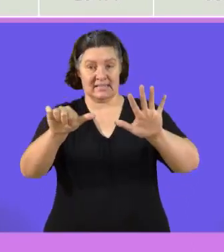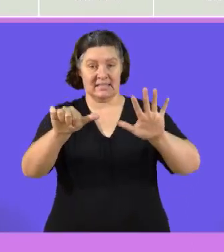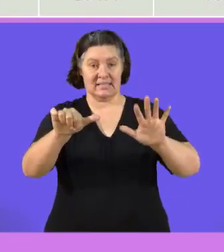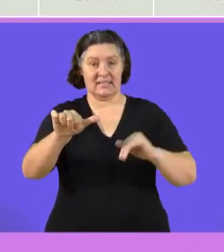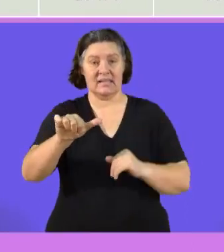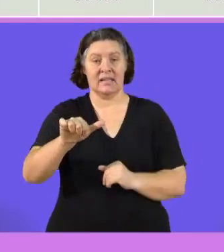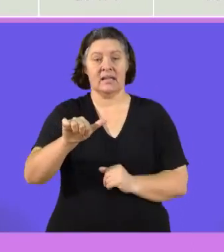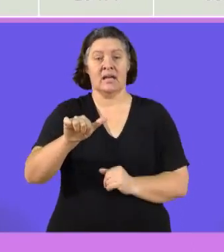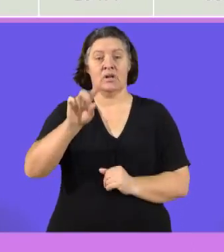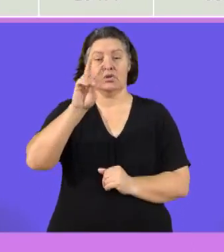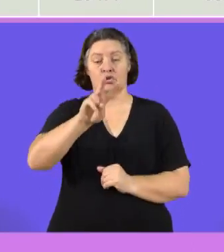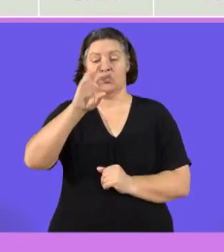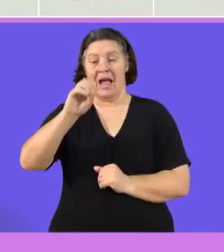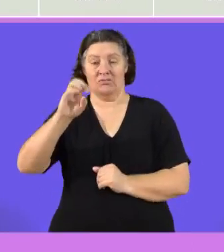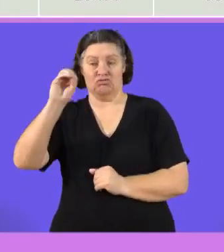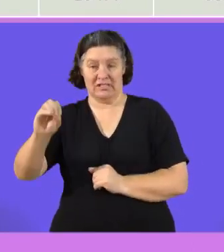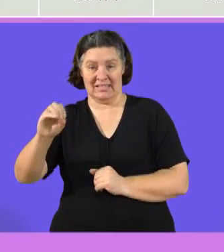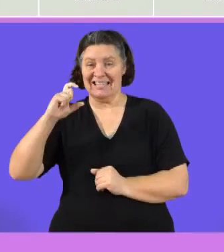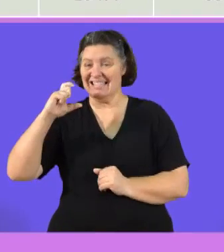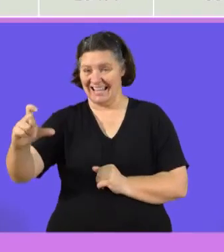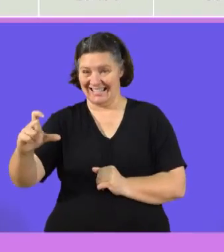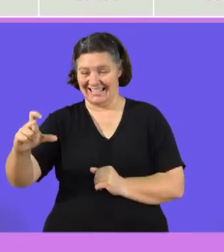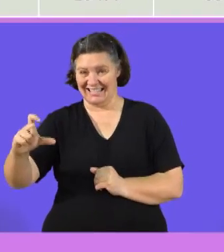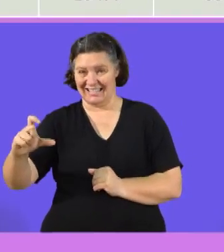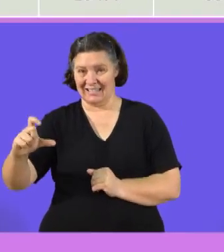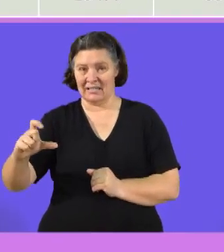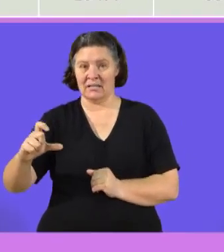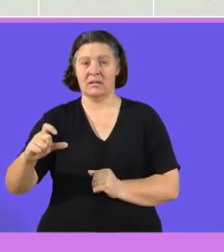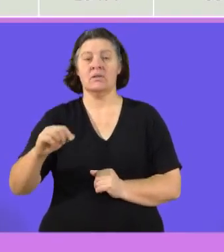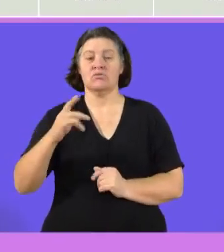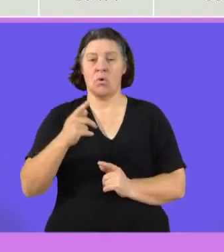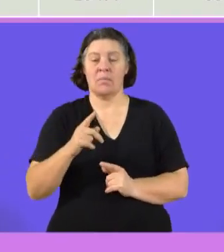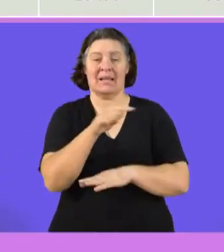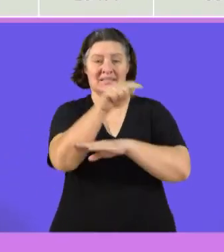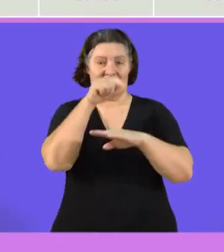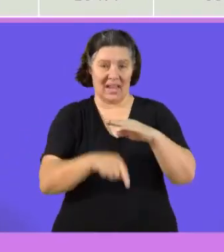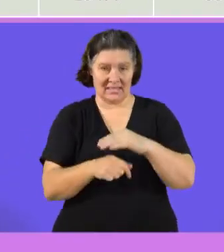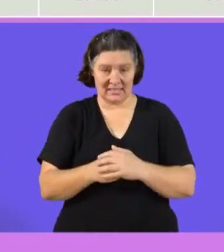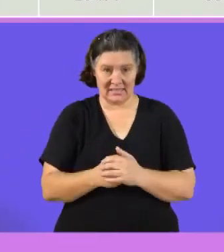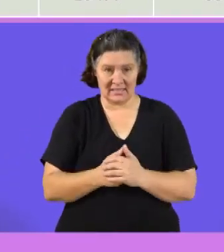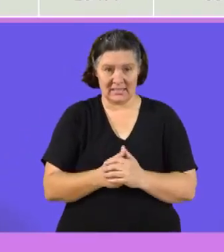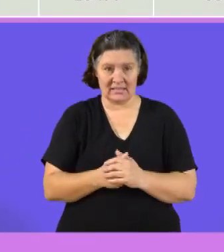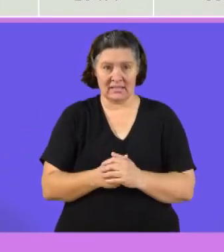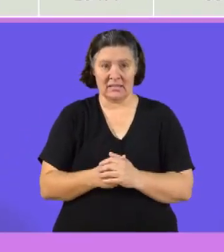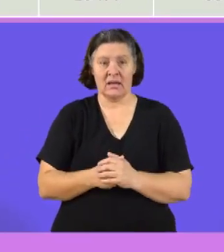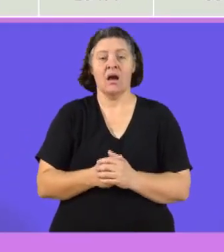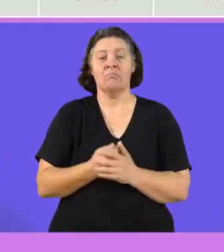1,476,200 cents per kilometer. I divide that by 100. So that gives us a Rand value of